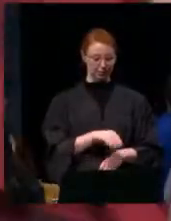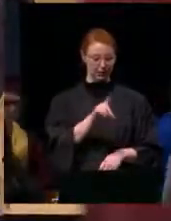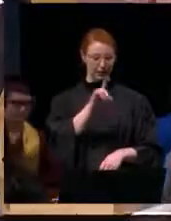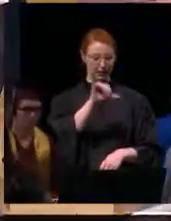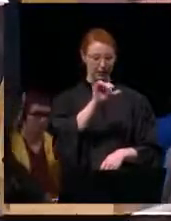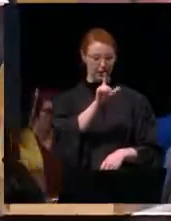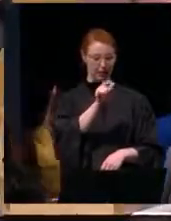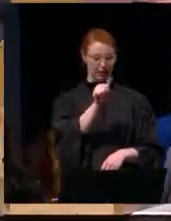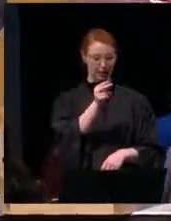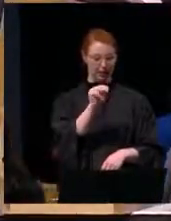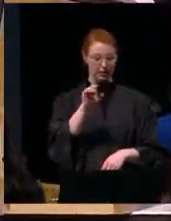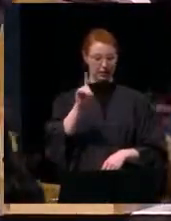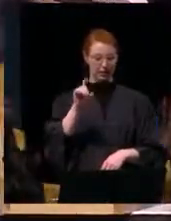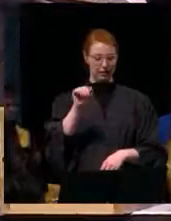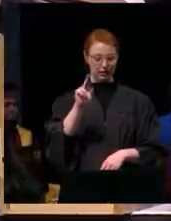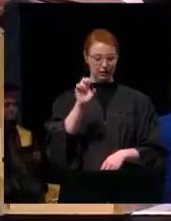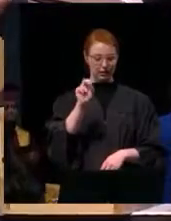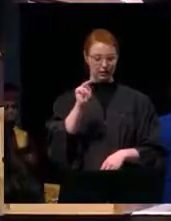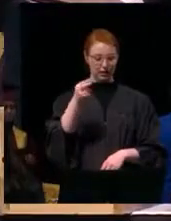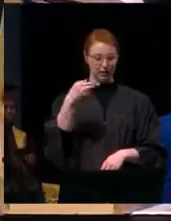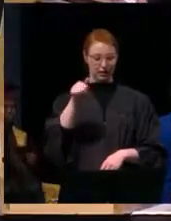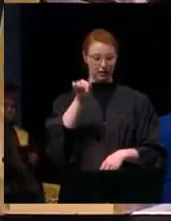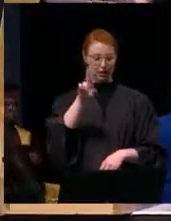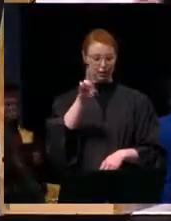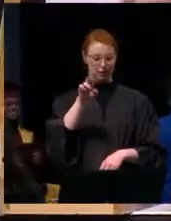Dylan Donhauer.